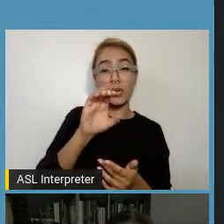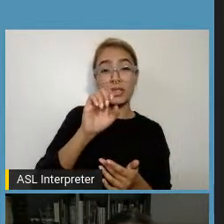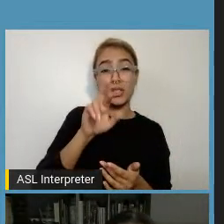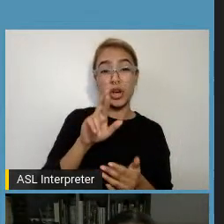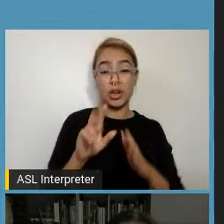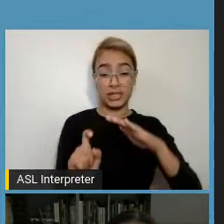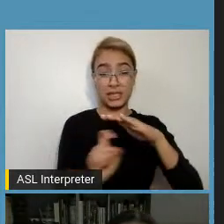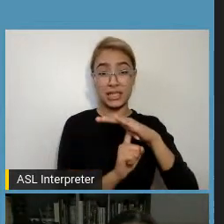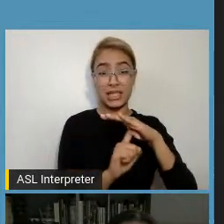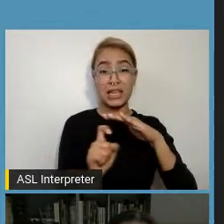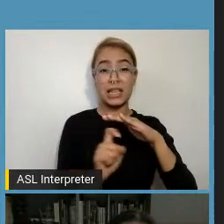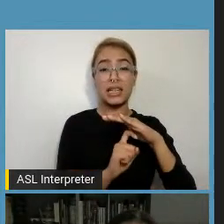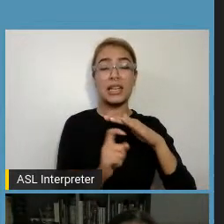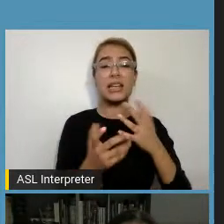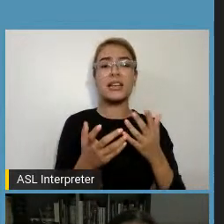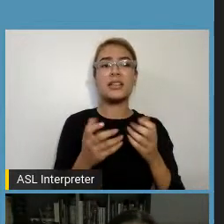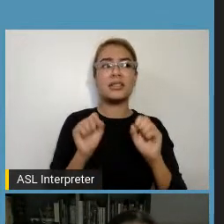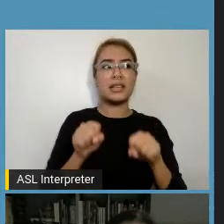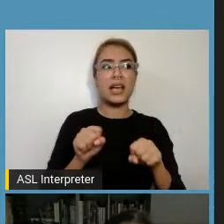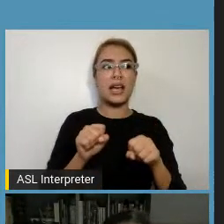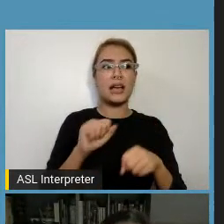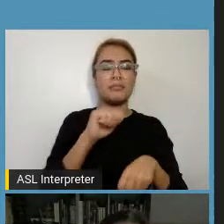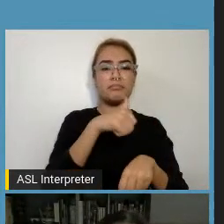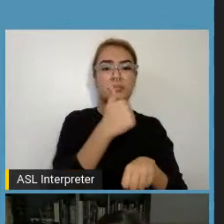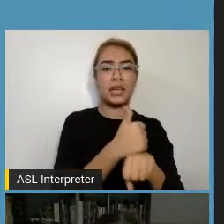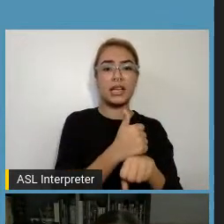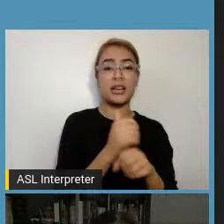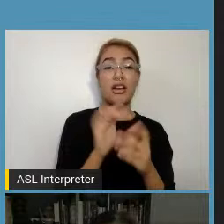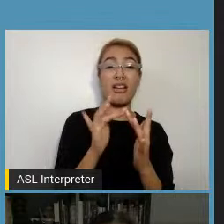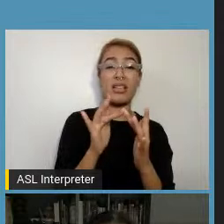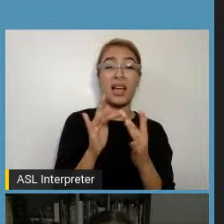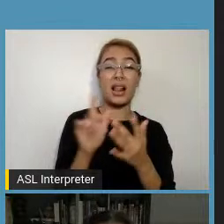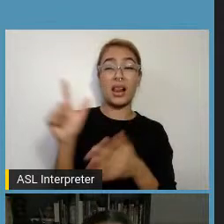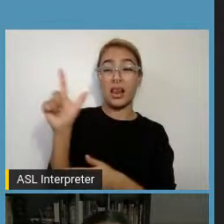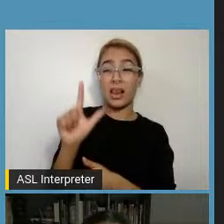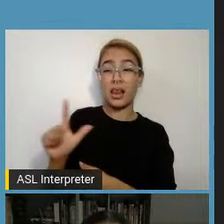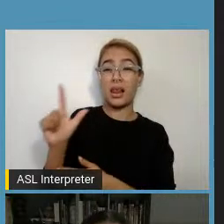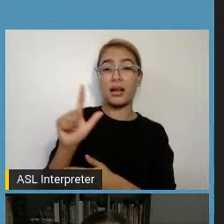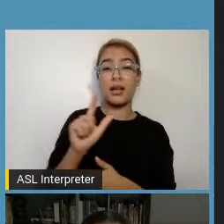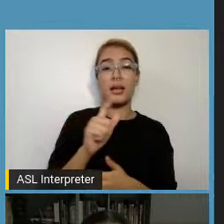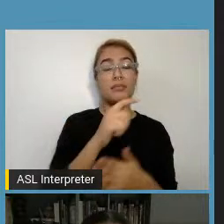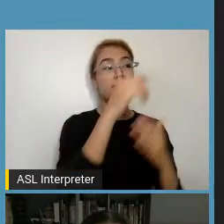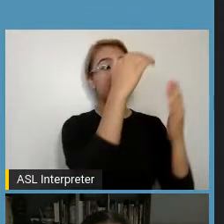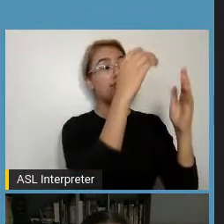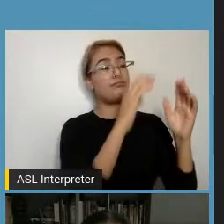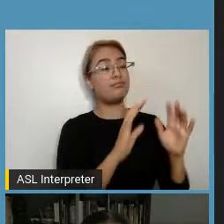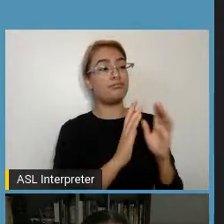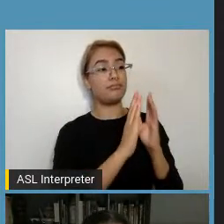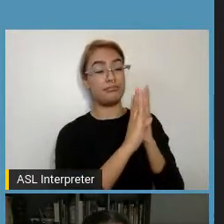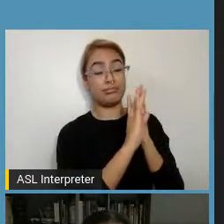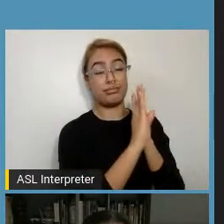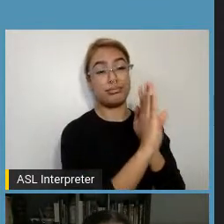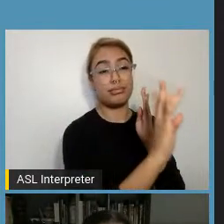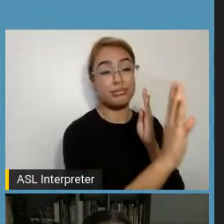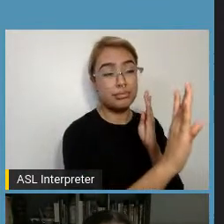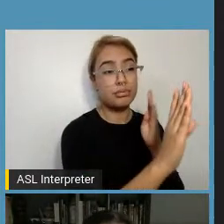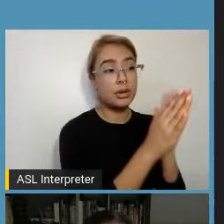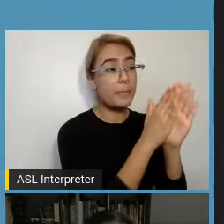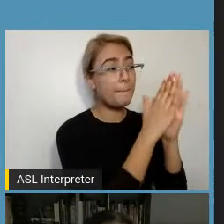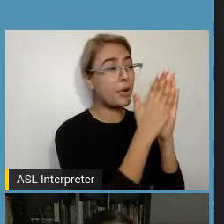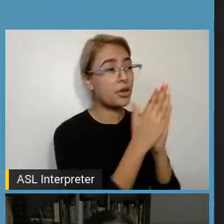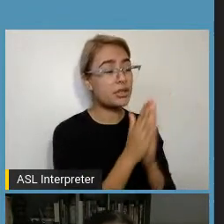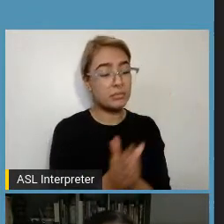where we're basically creating an online library of a lot of these books that are out of print,